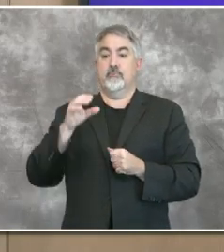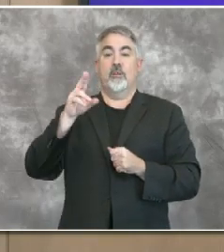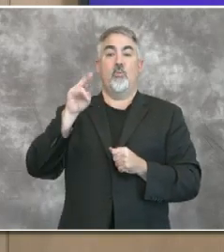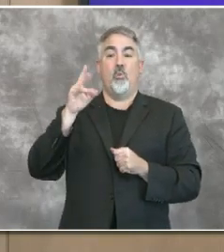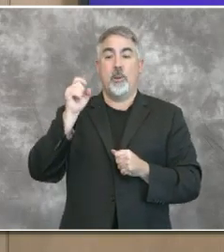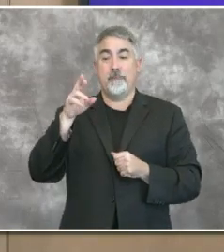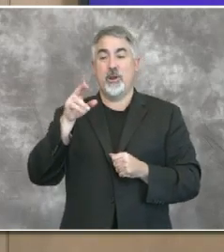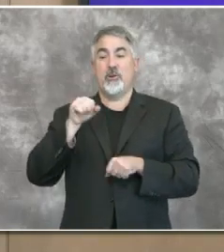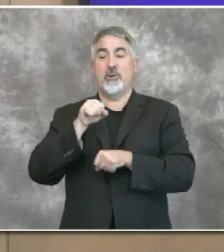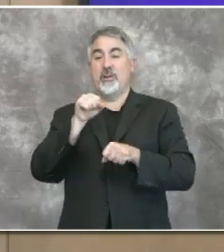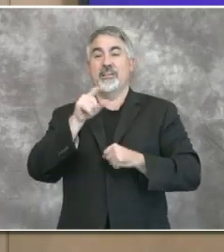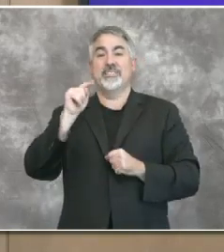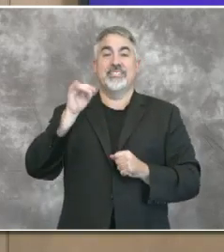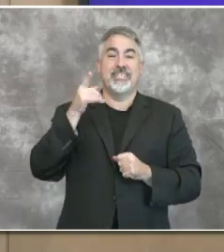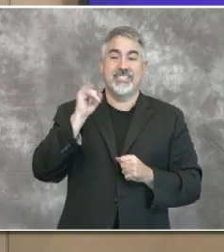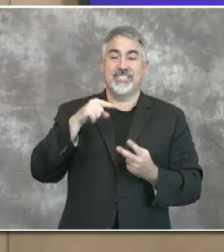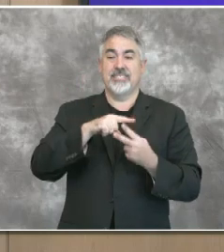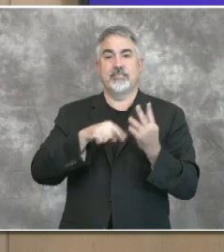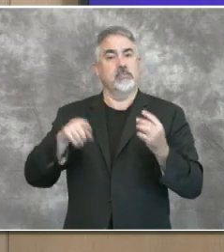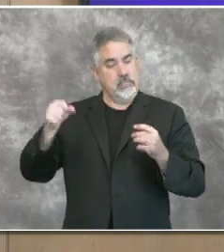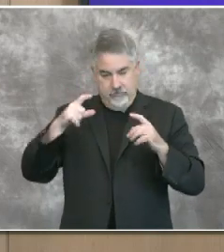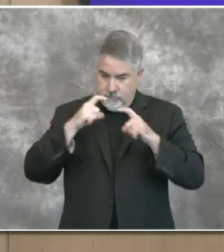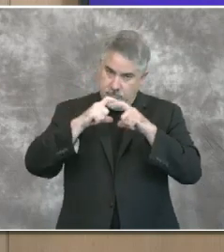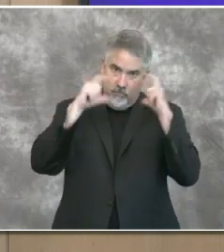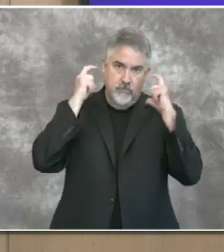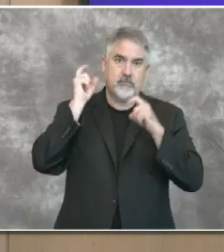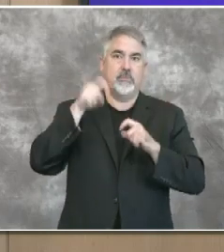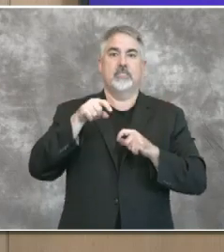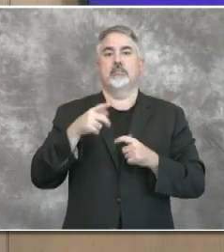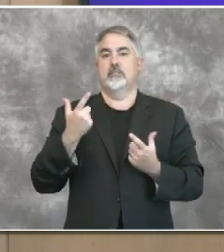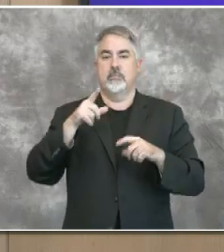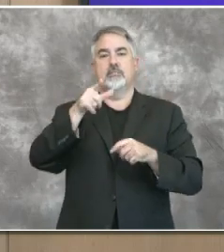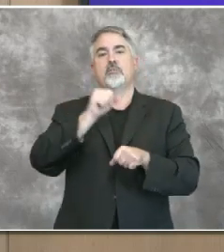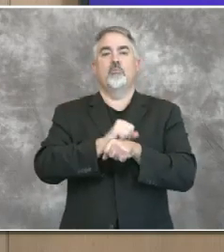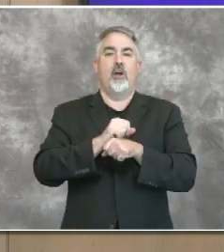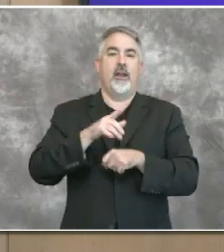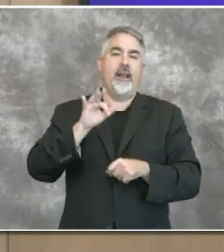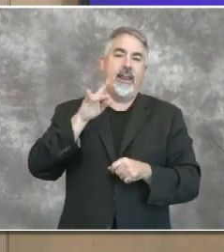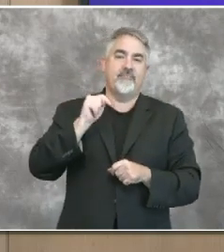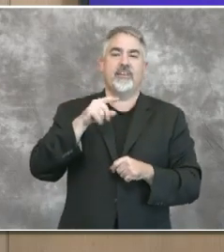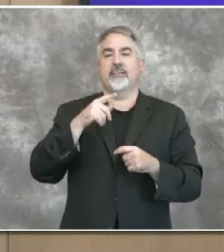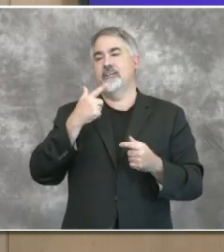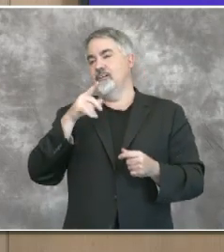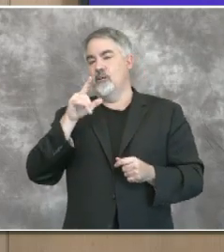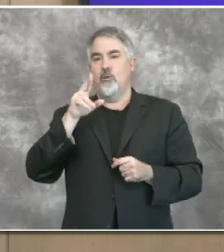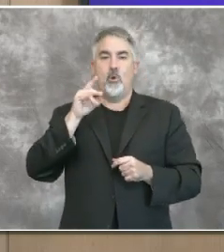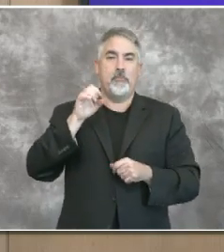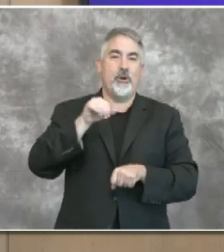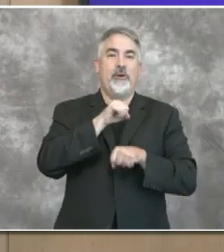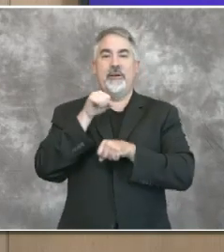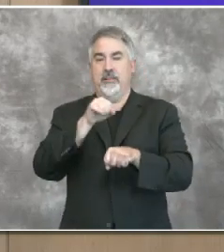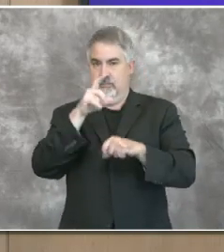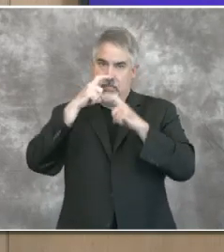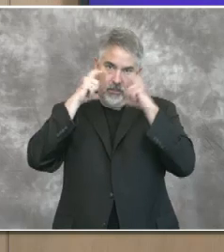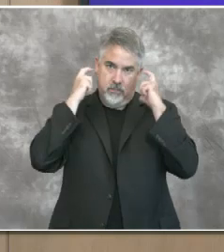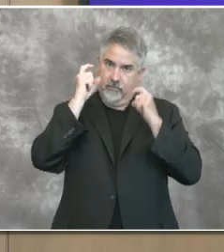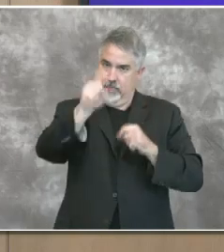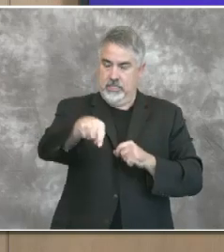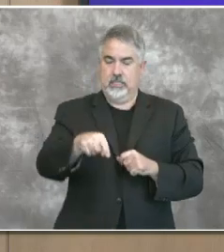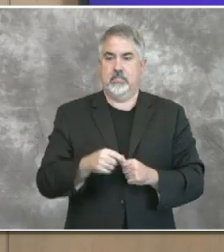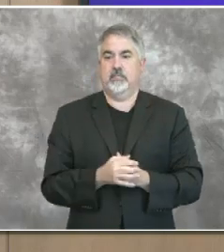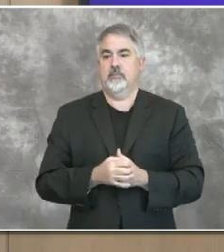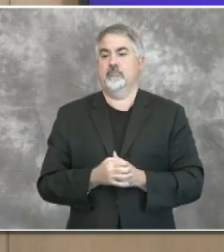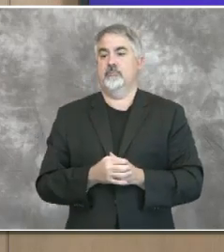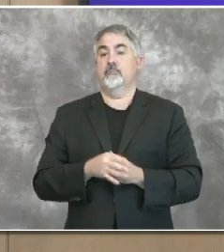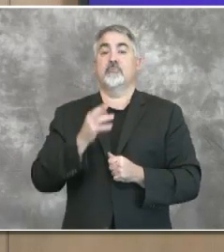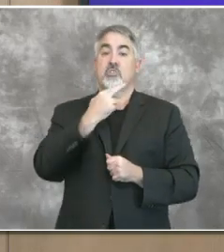any other entity that might provide transportation to the public. So businesses that are covered now include restaurants, grocery